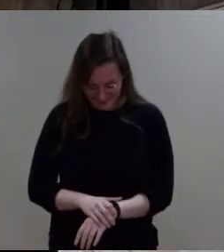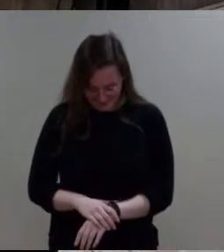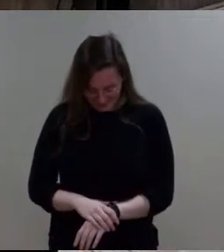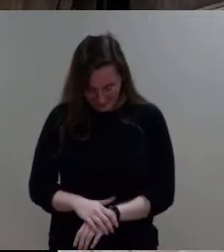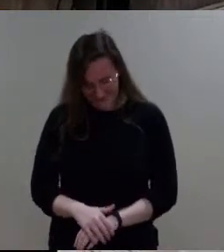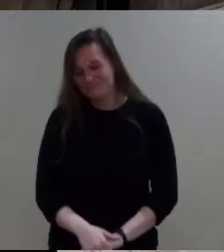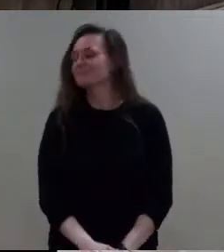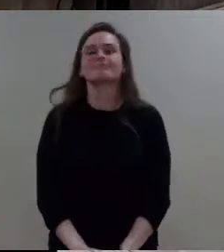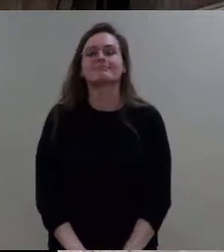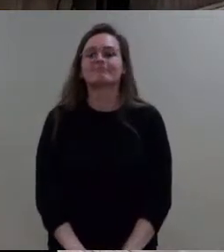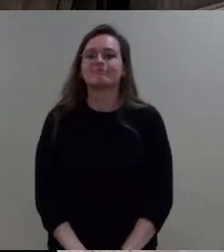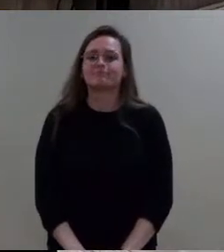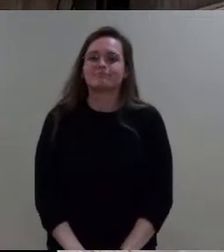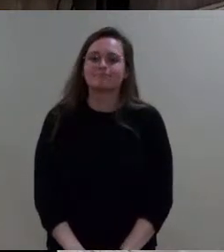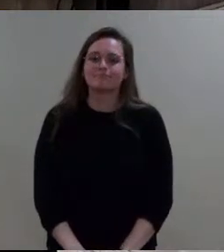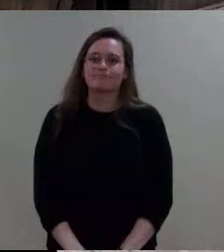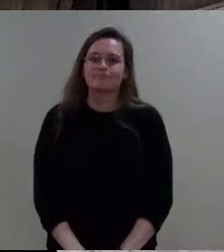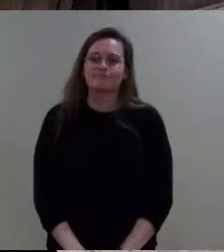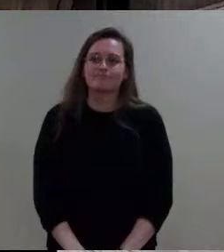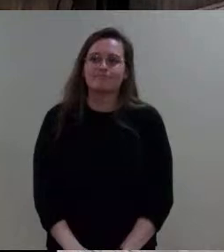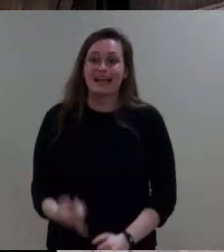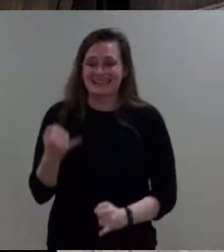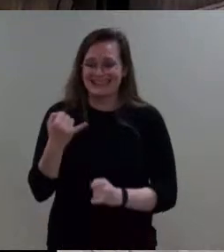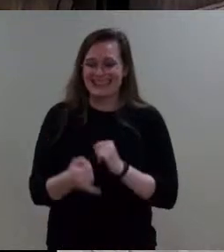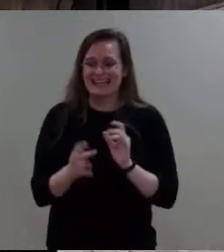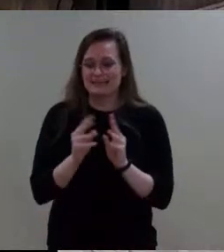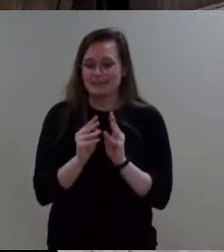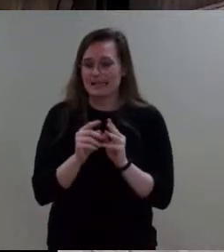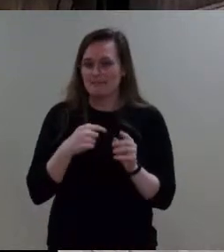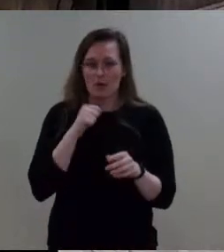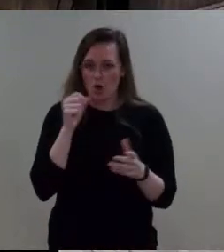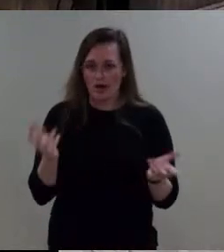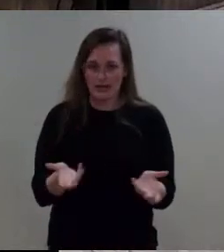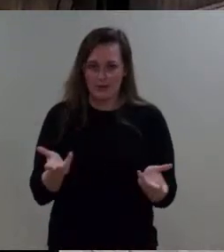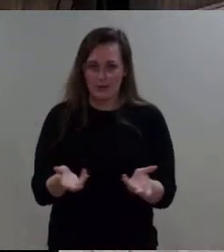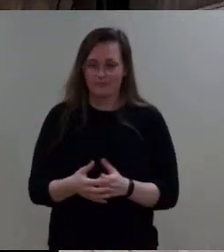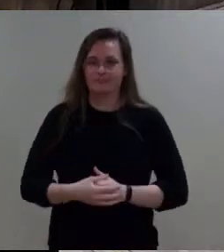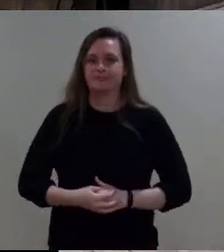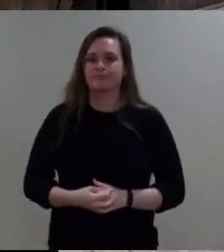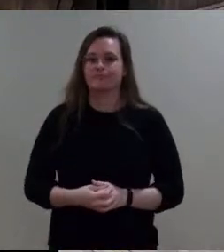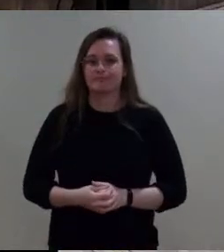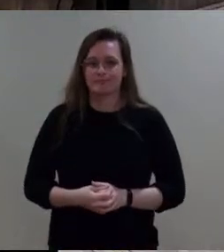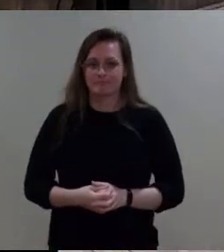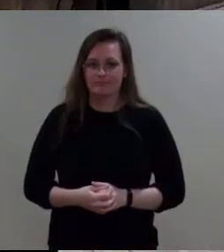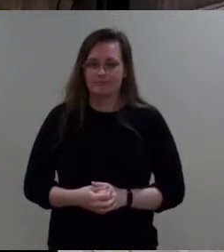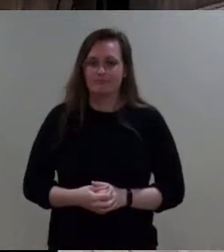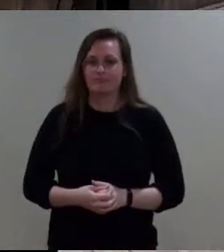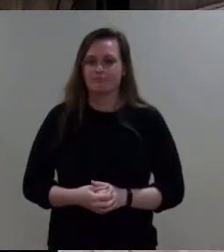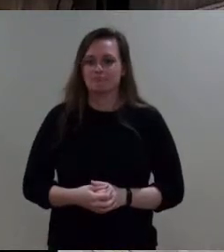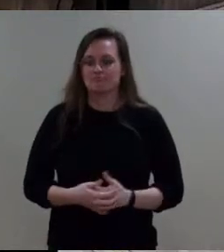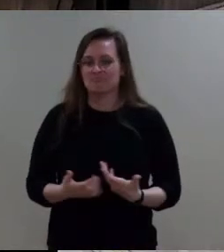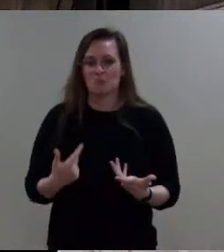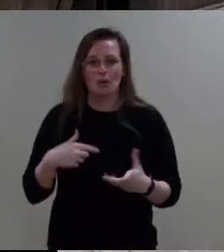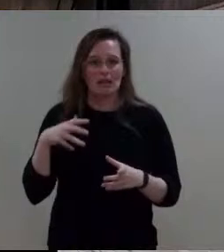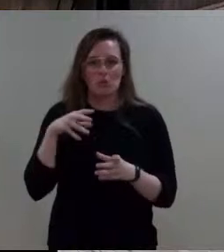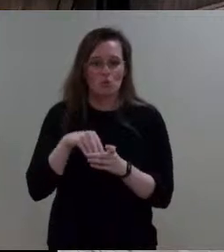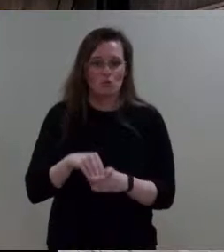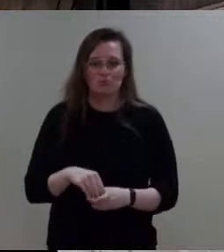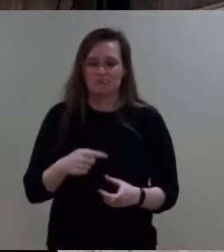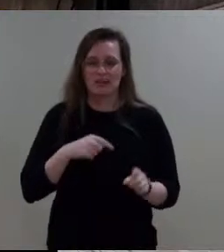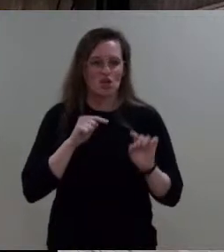go. I was away for our last council meeting, and so I just included things that I had